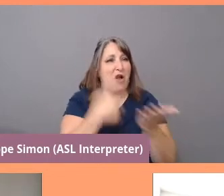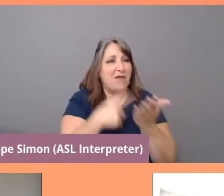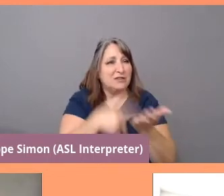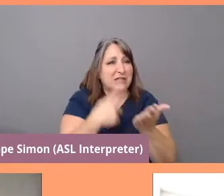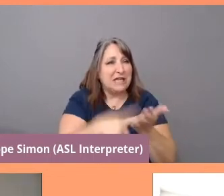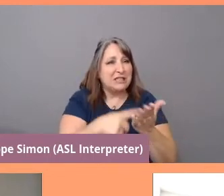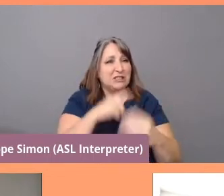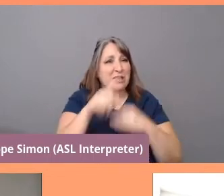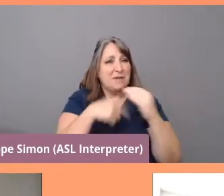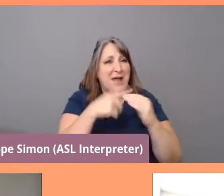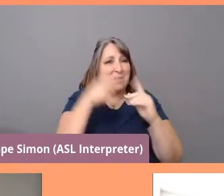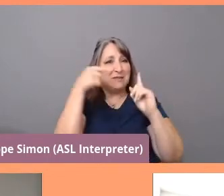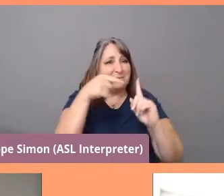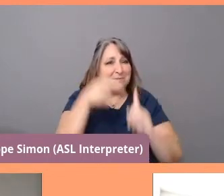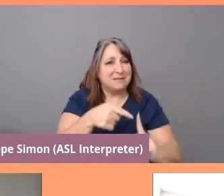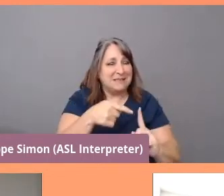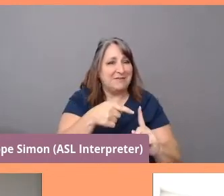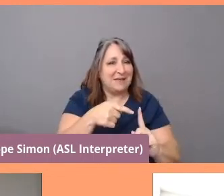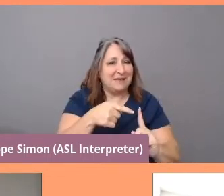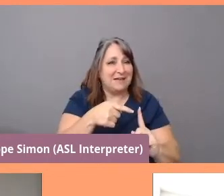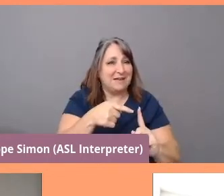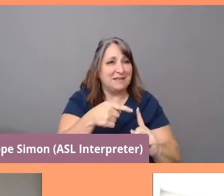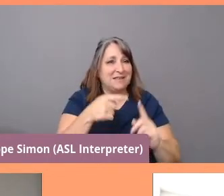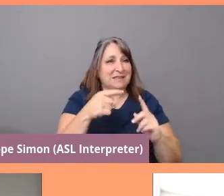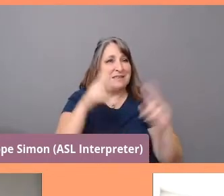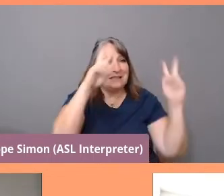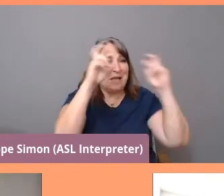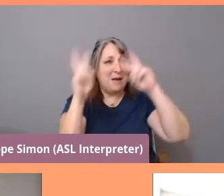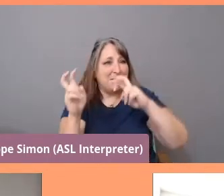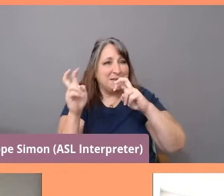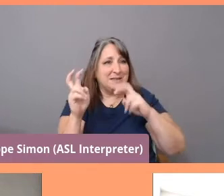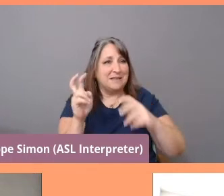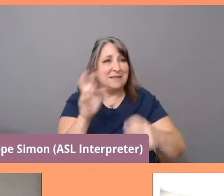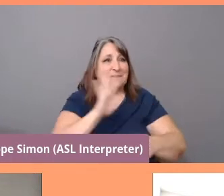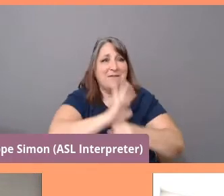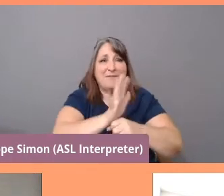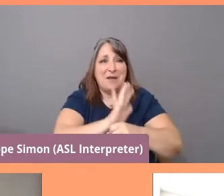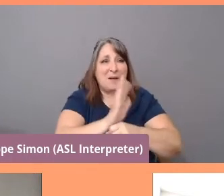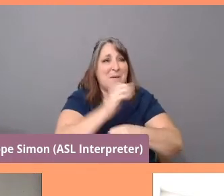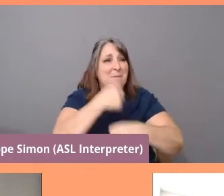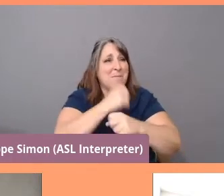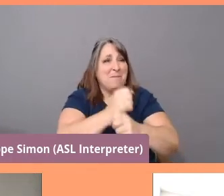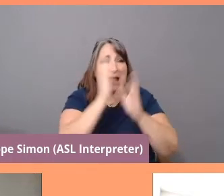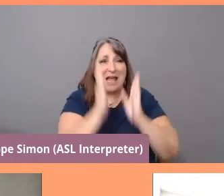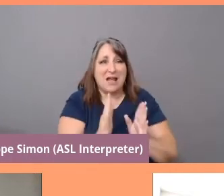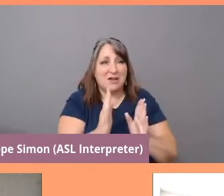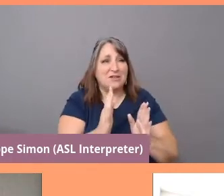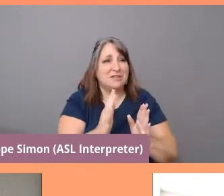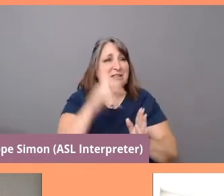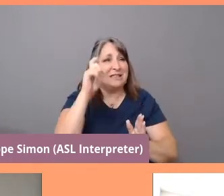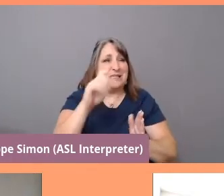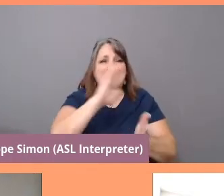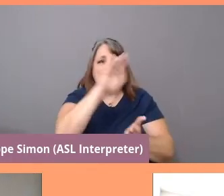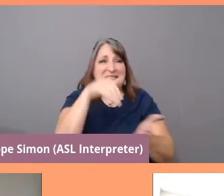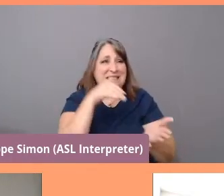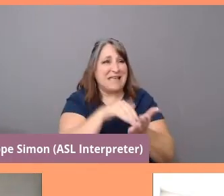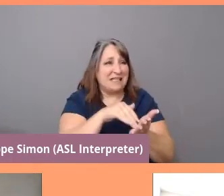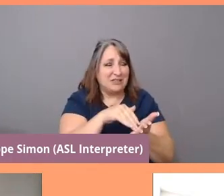specific topics. So one of them is the need to put the filmmakers and the audience at the center of the equation in the film world, particularly in